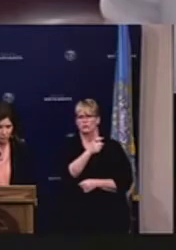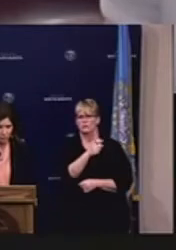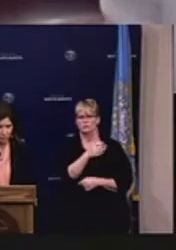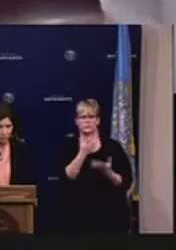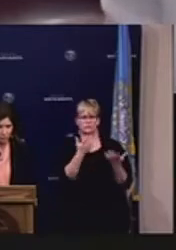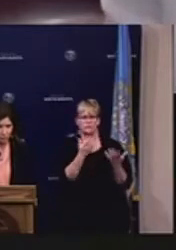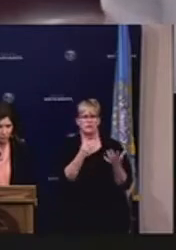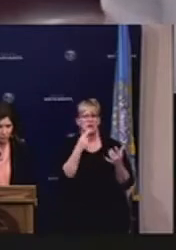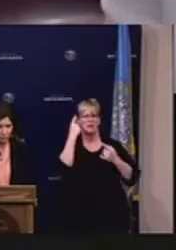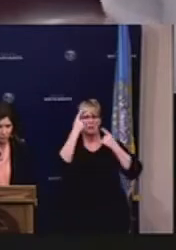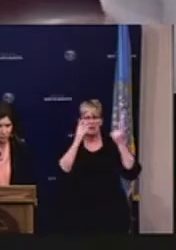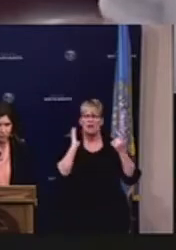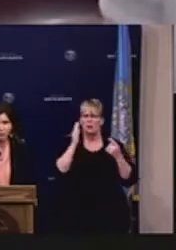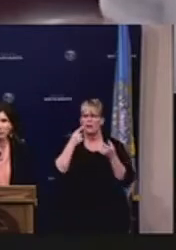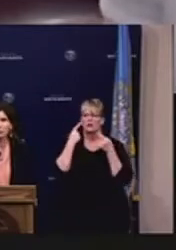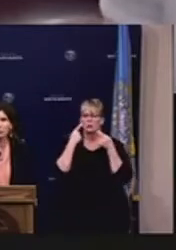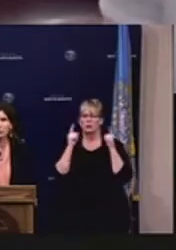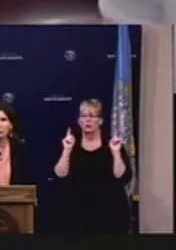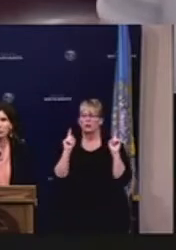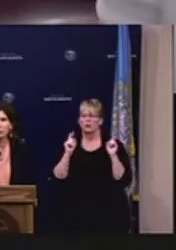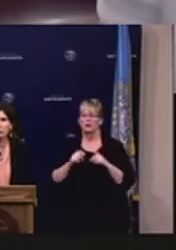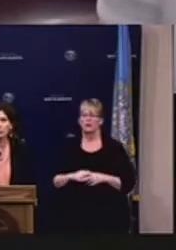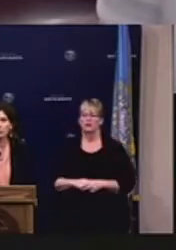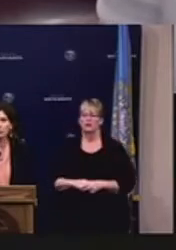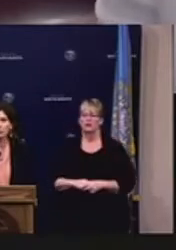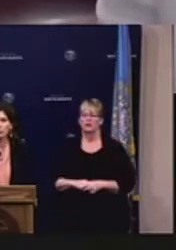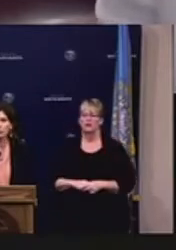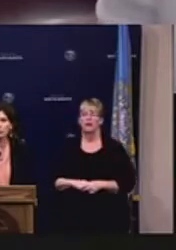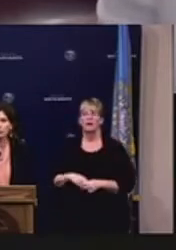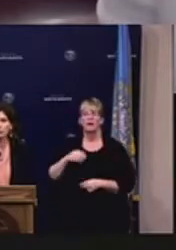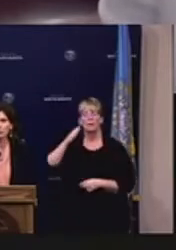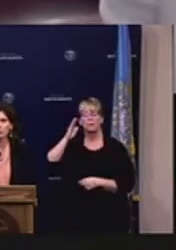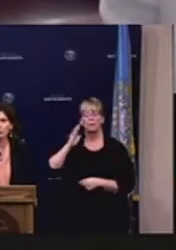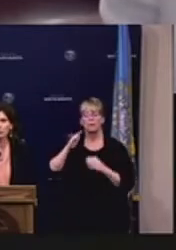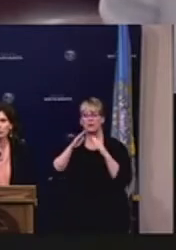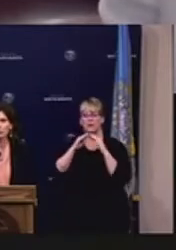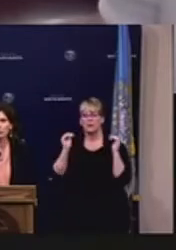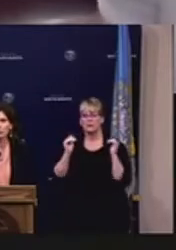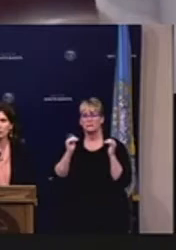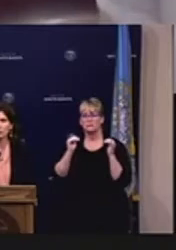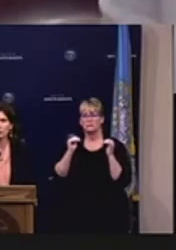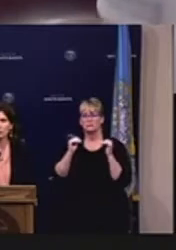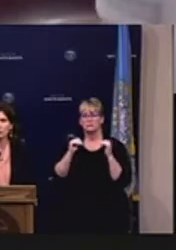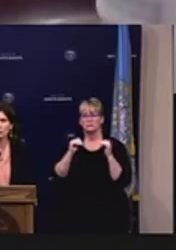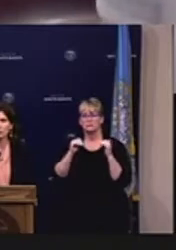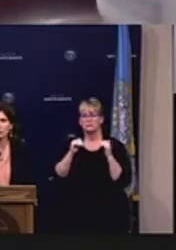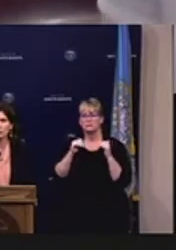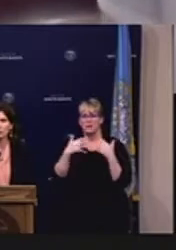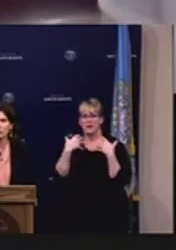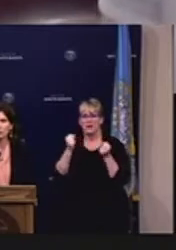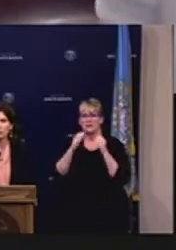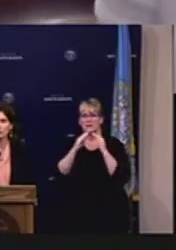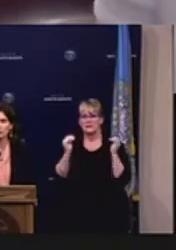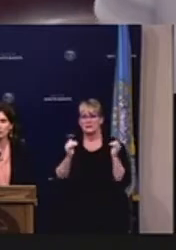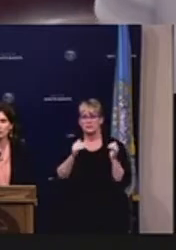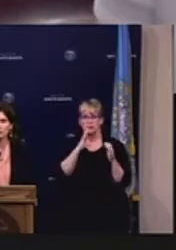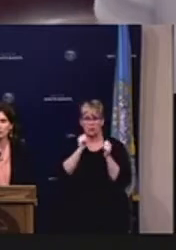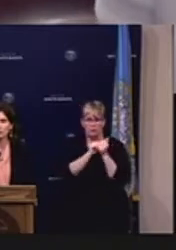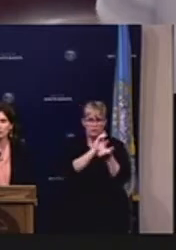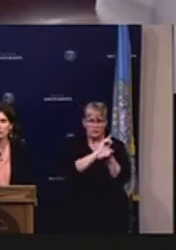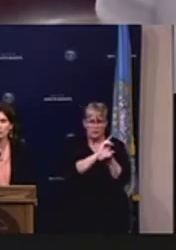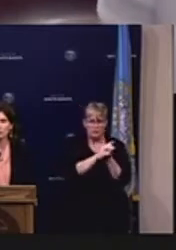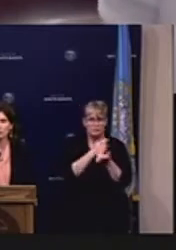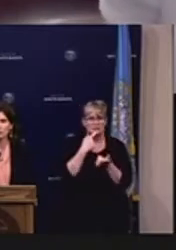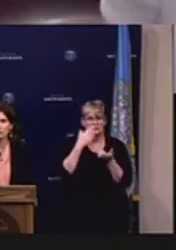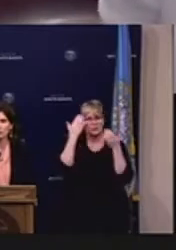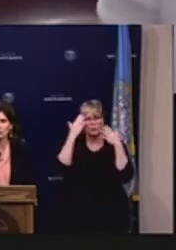thinking it might work. We early on as a health system talked to our physicians and said, don't know yet, we need to do this in